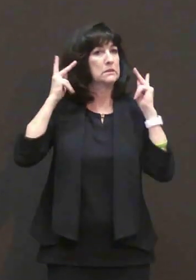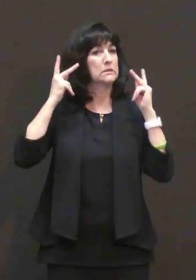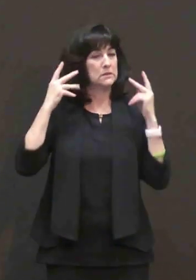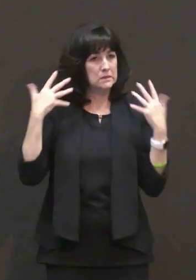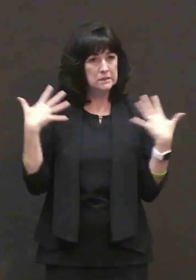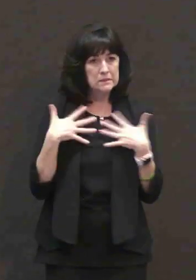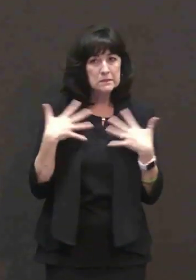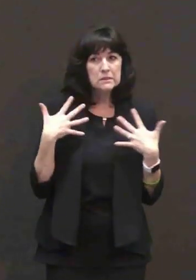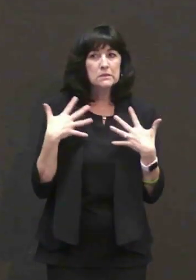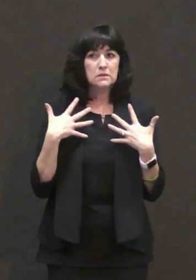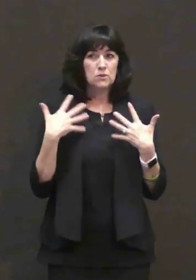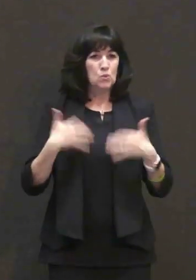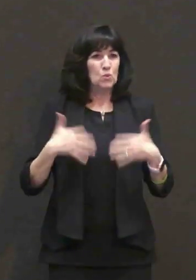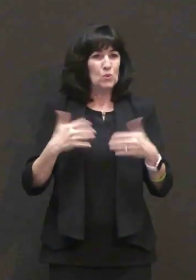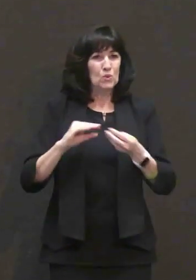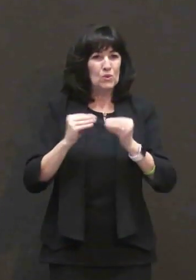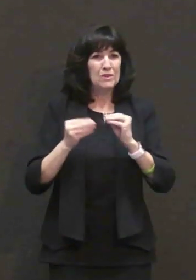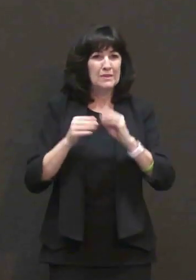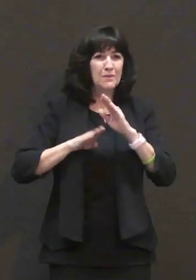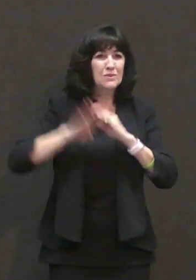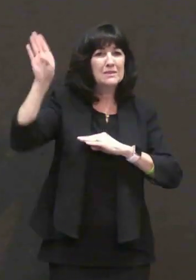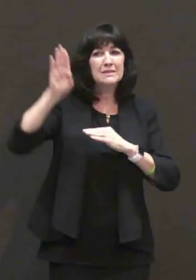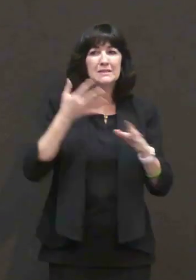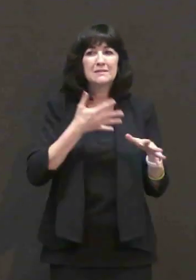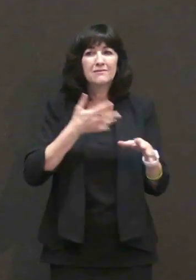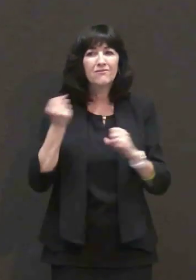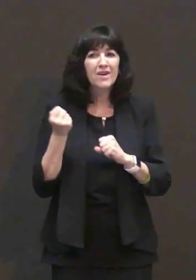concerning. We're going to see the number of